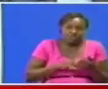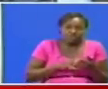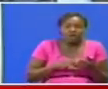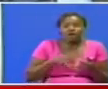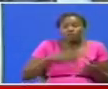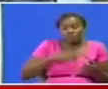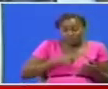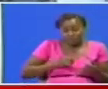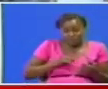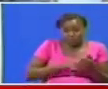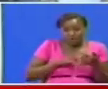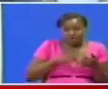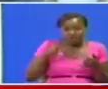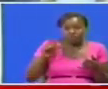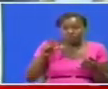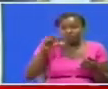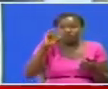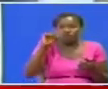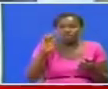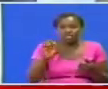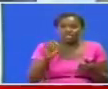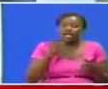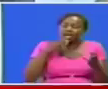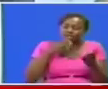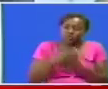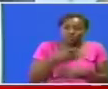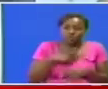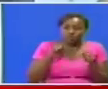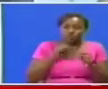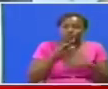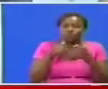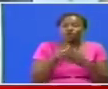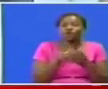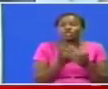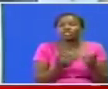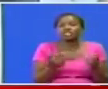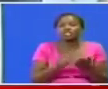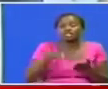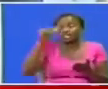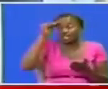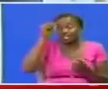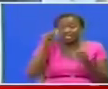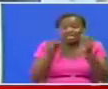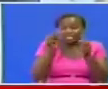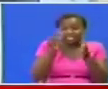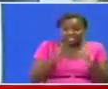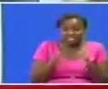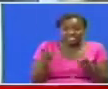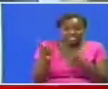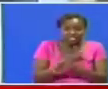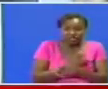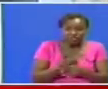Pauline. Pauline assured me that all children can learn and that each of us has a duty to help them do